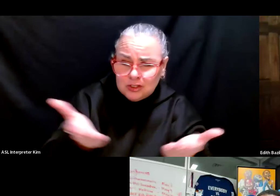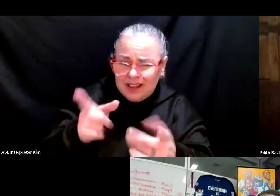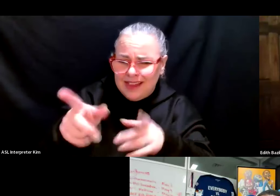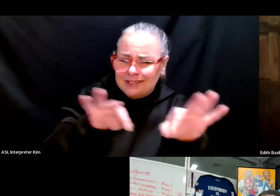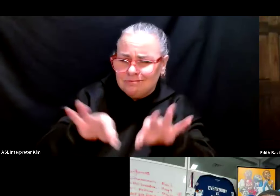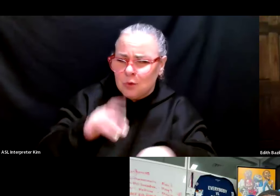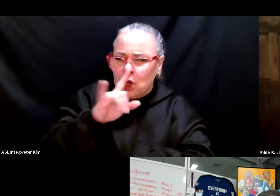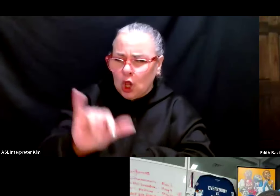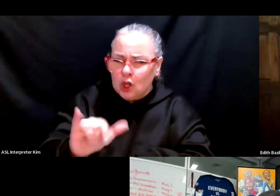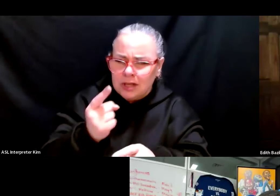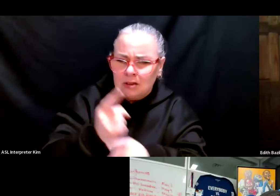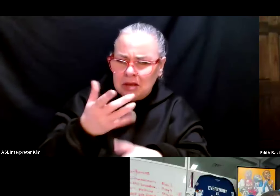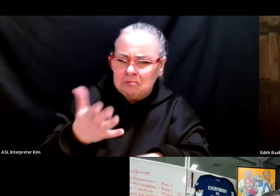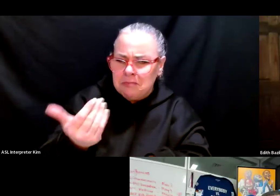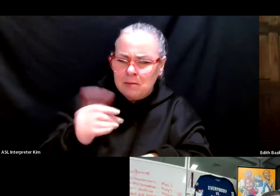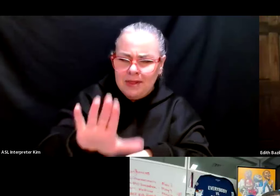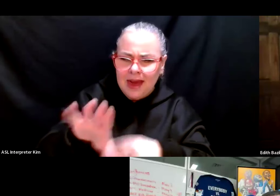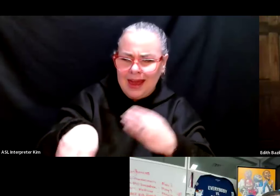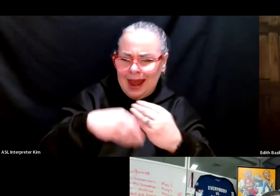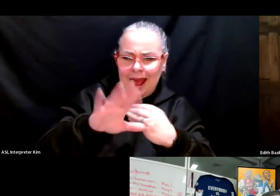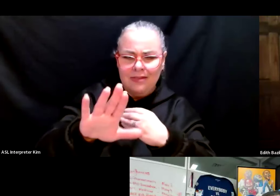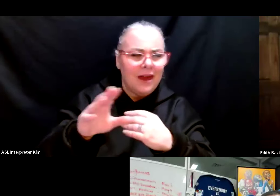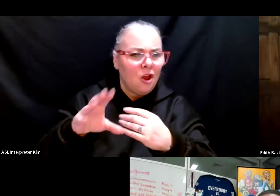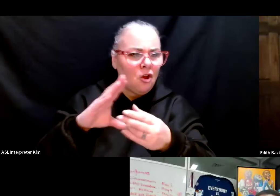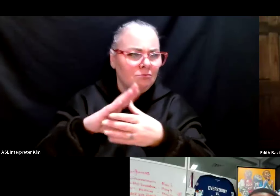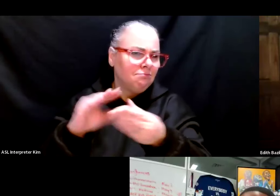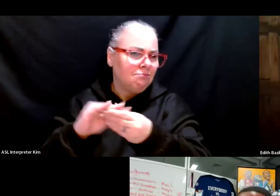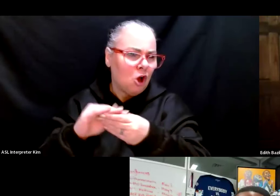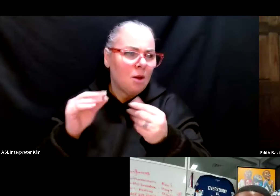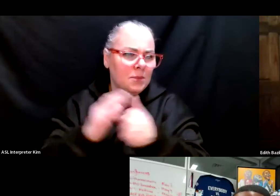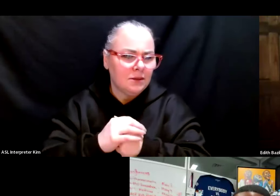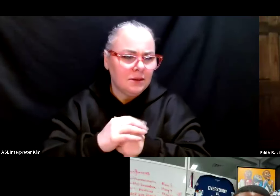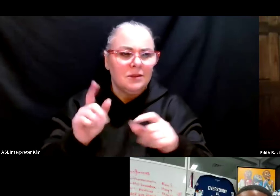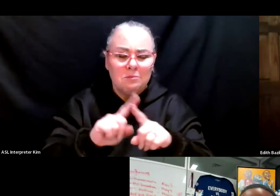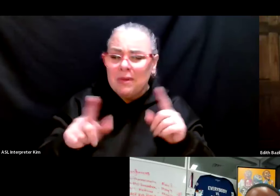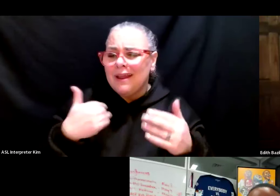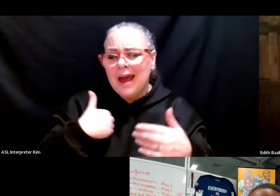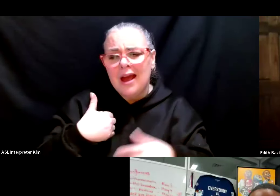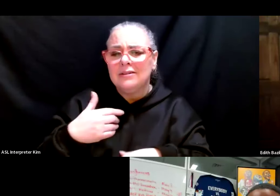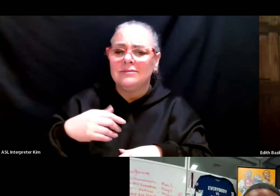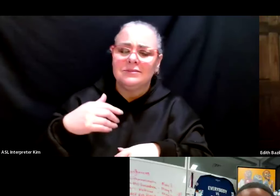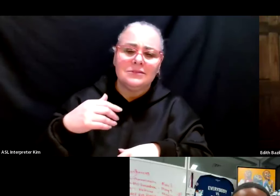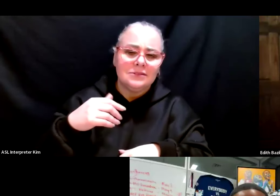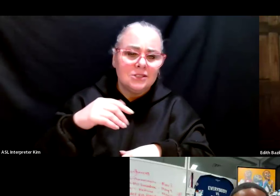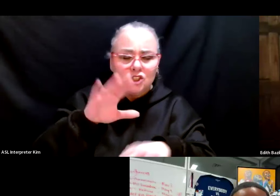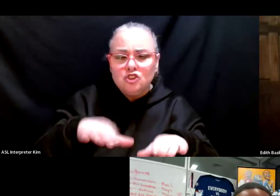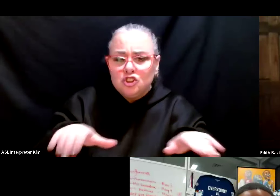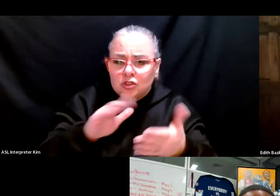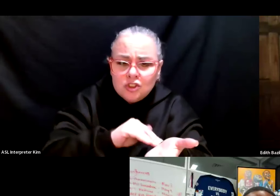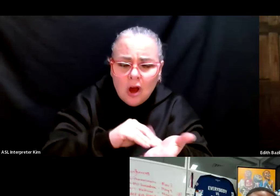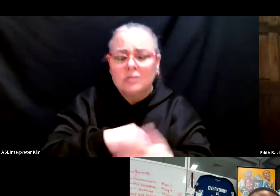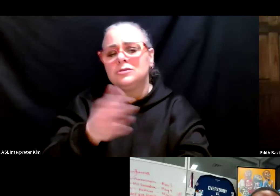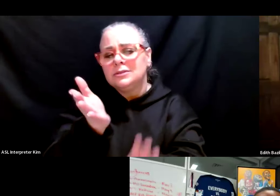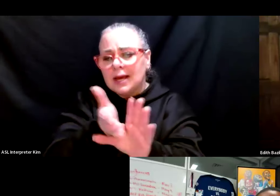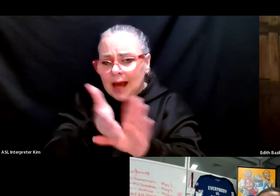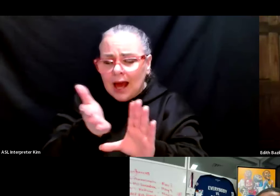you exactly what it would be that they would need. But I know that there are pediatricians, developmental pediatricians, child